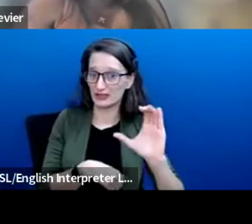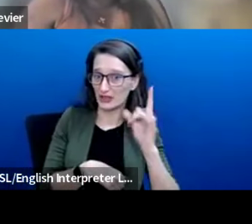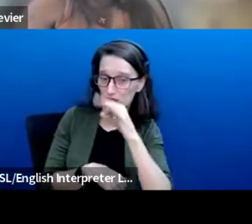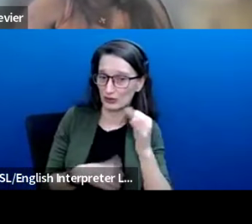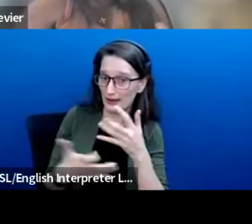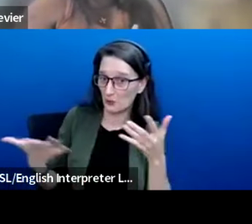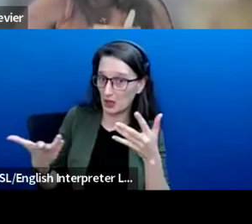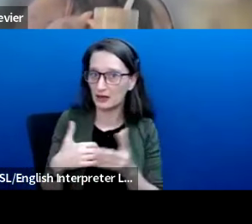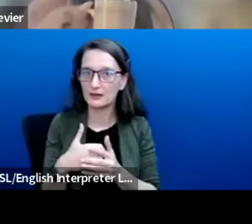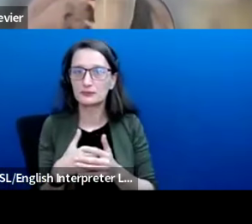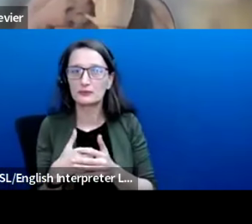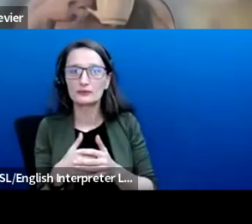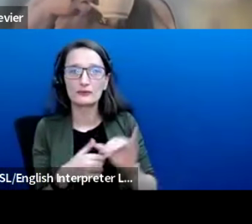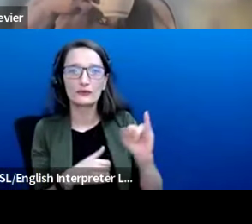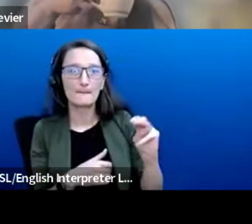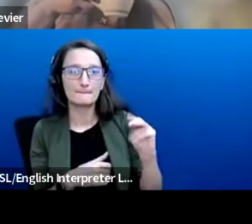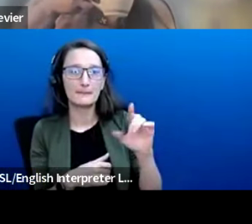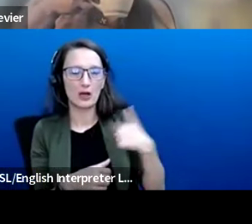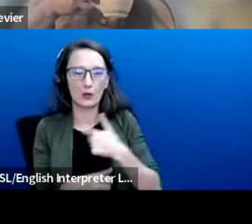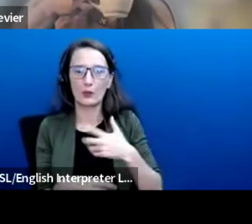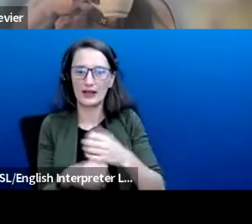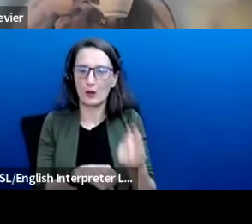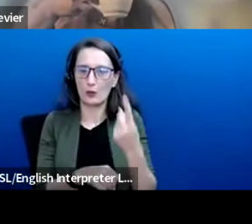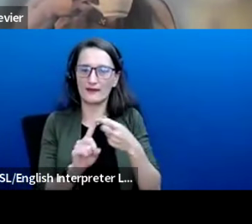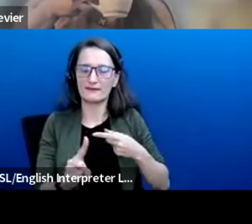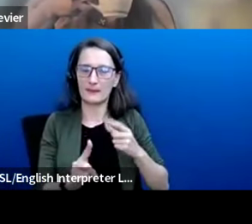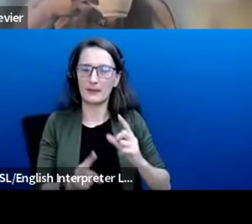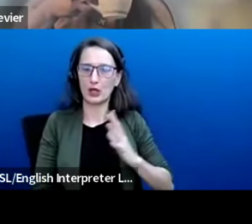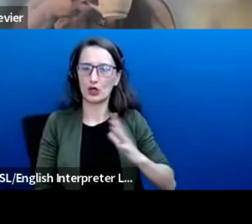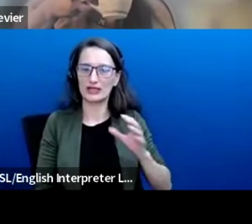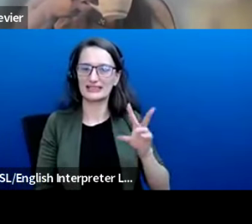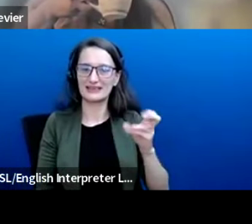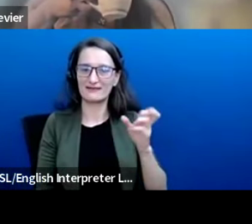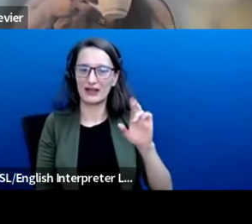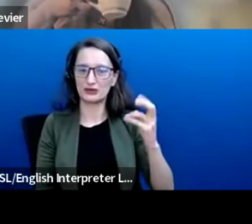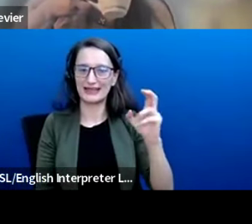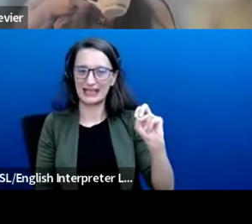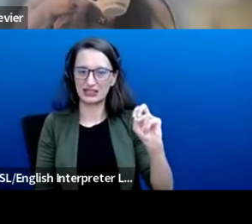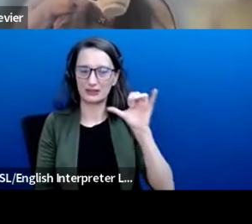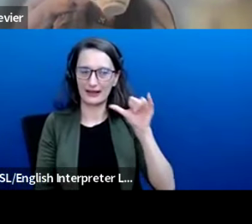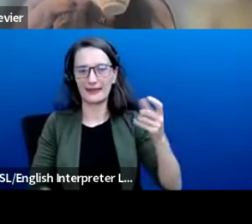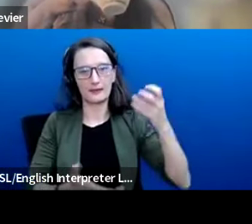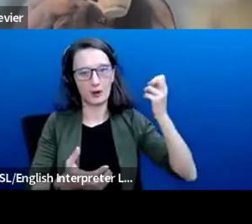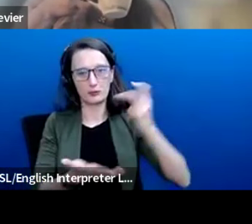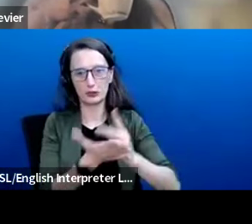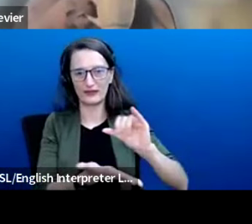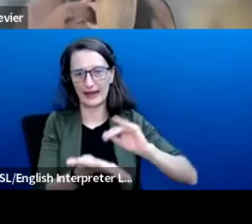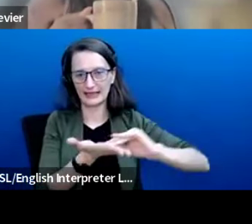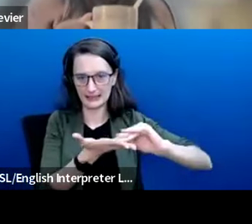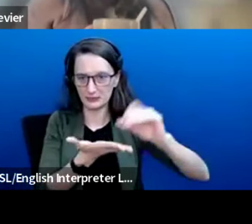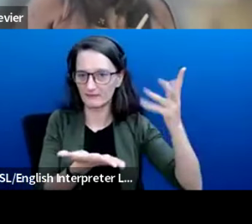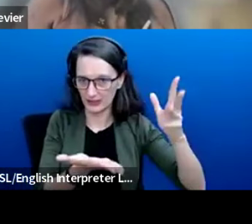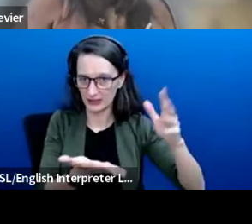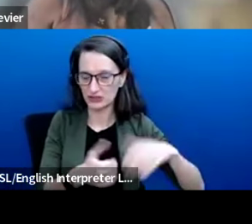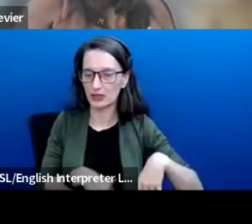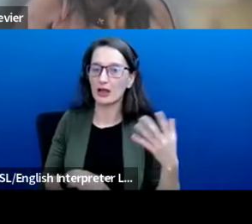We've received one from a courtesy vendorization and they did grant that exception. And then we've been also told that the department is going